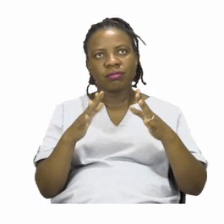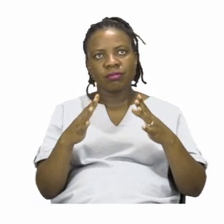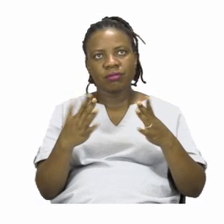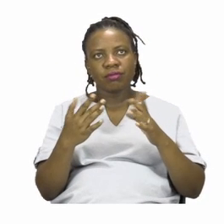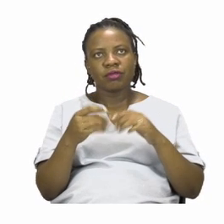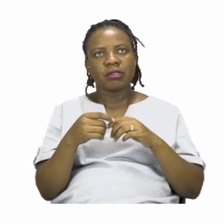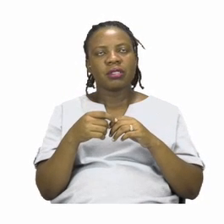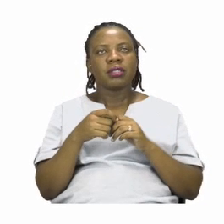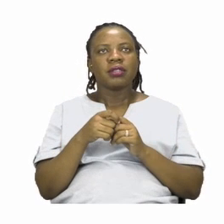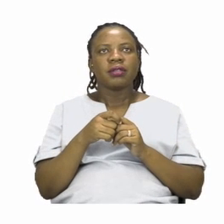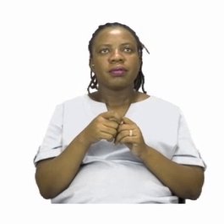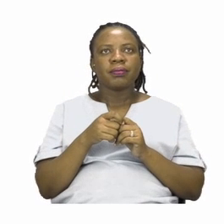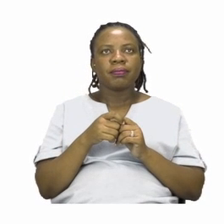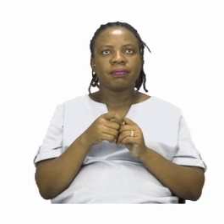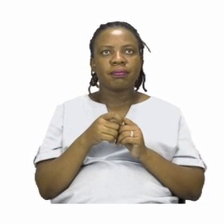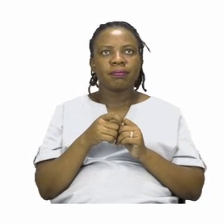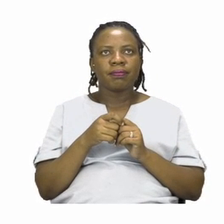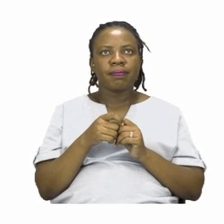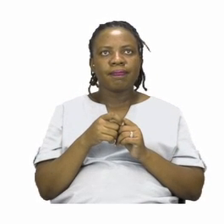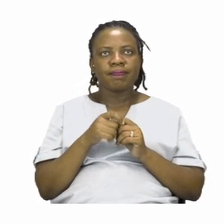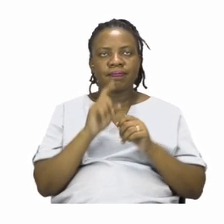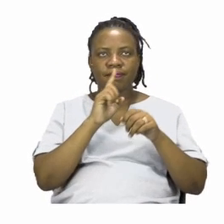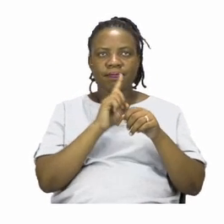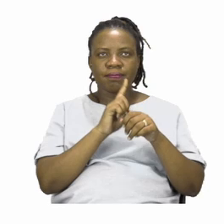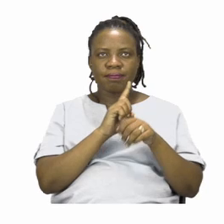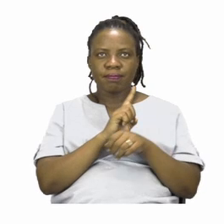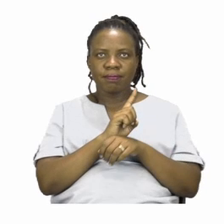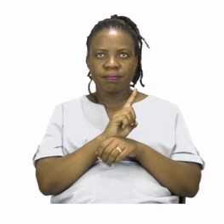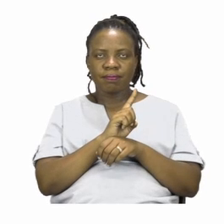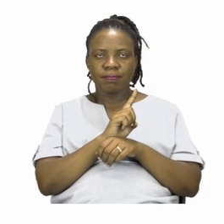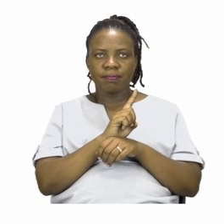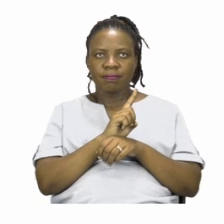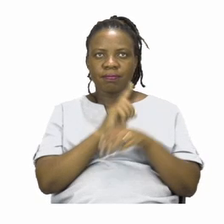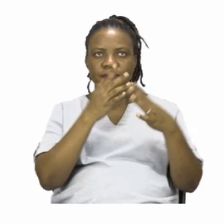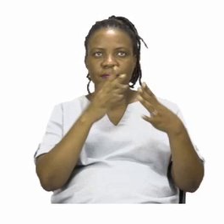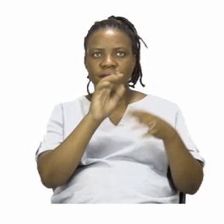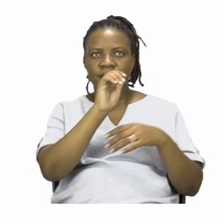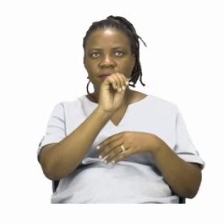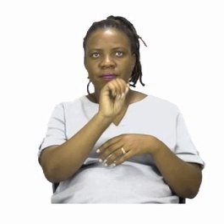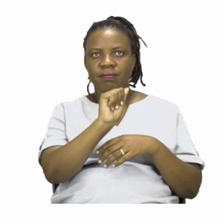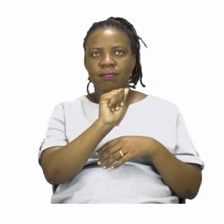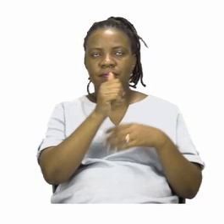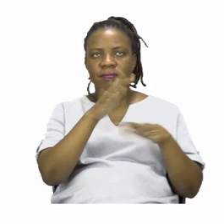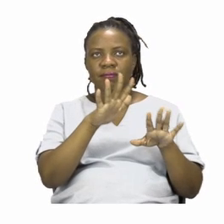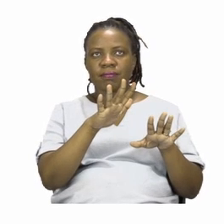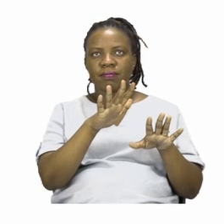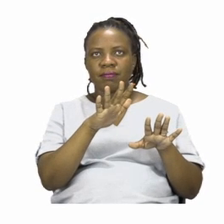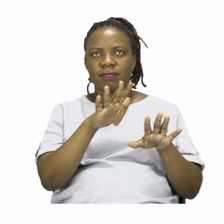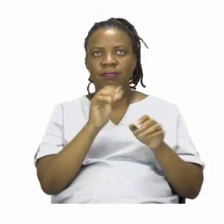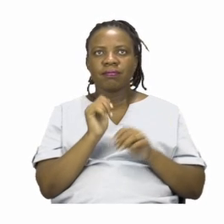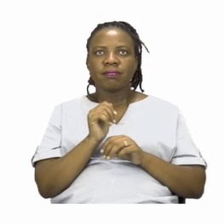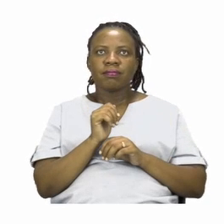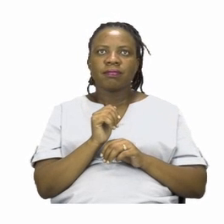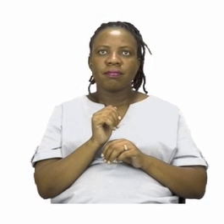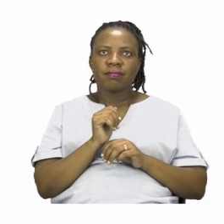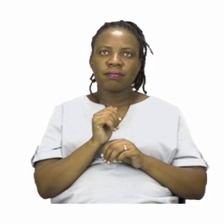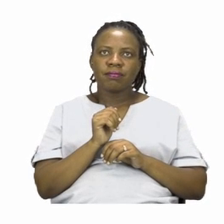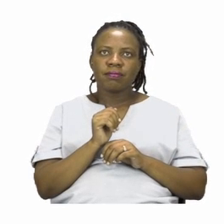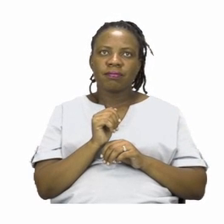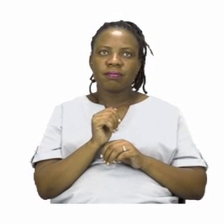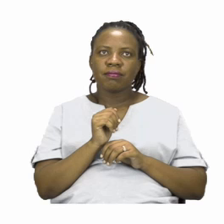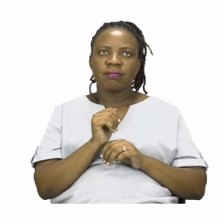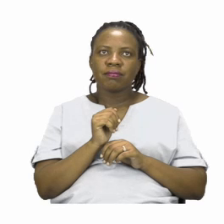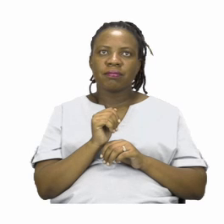subtraction. And then it says the first one has been done for you. Now I'm going to do the first example